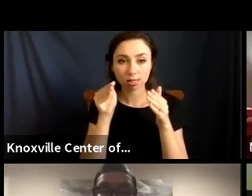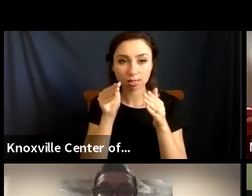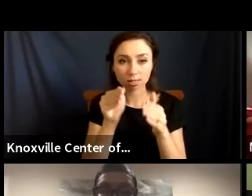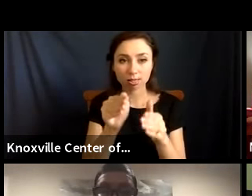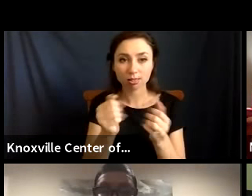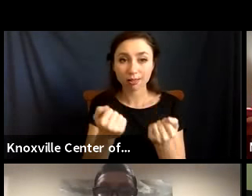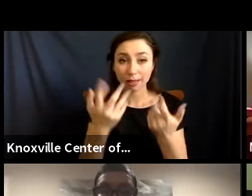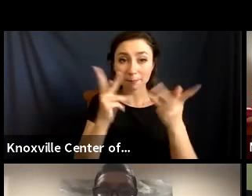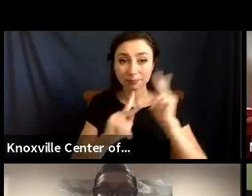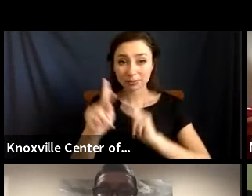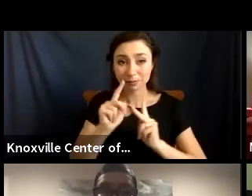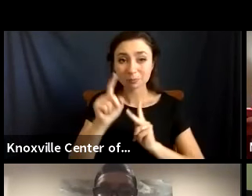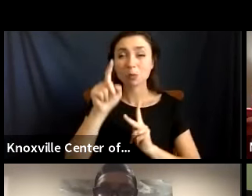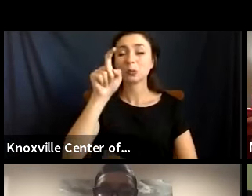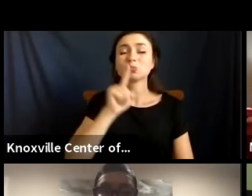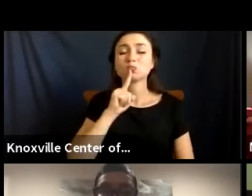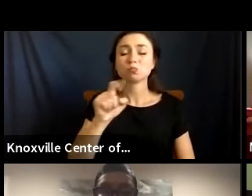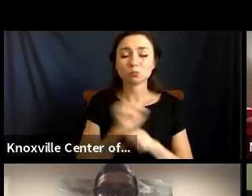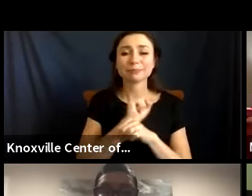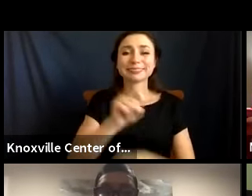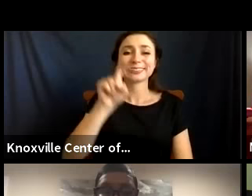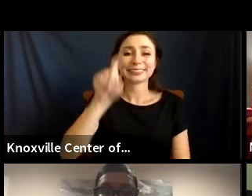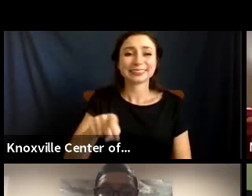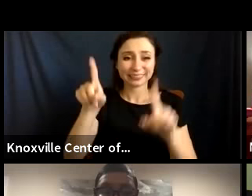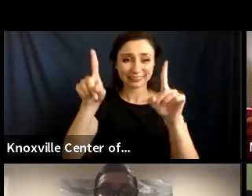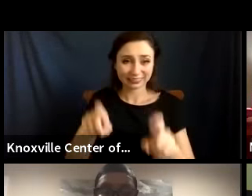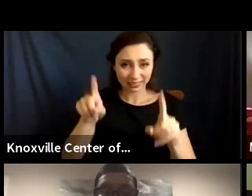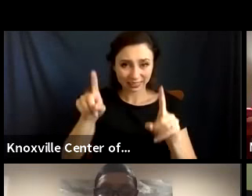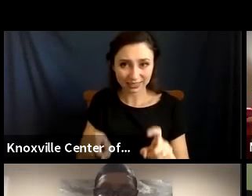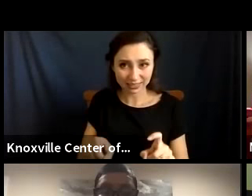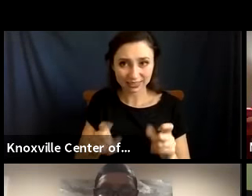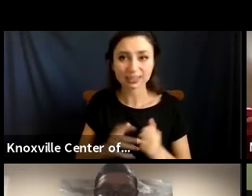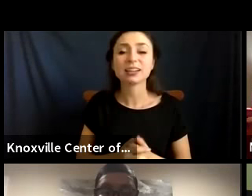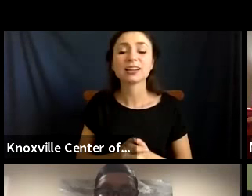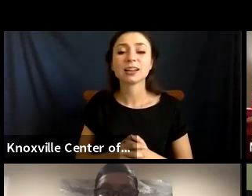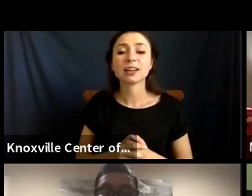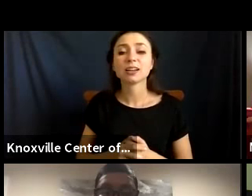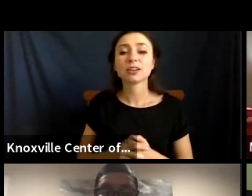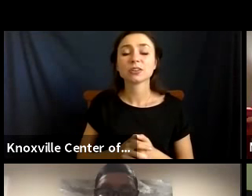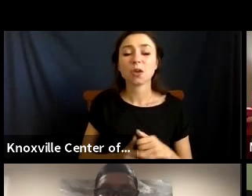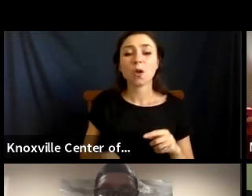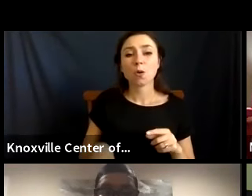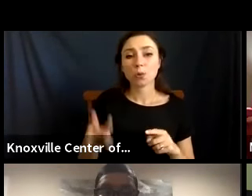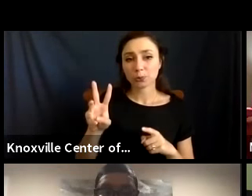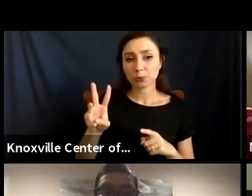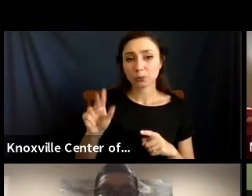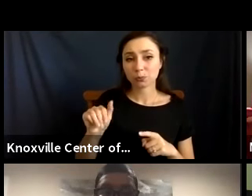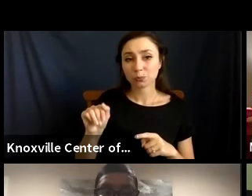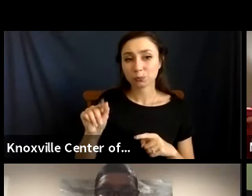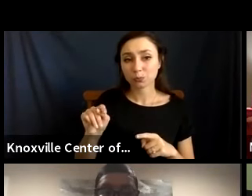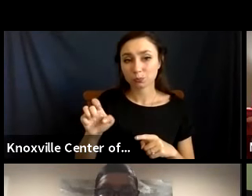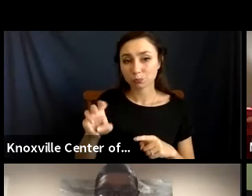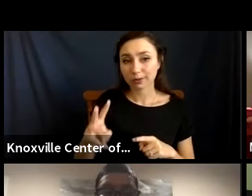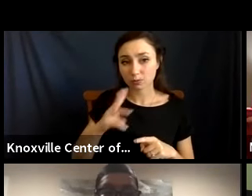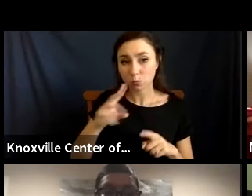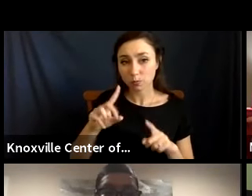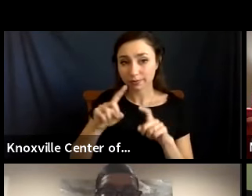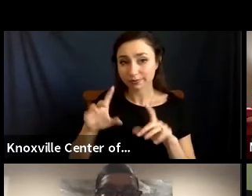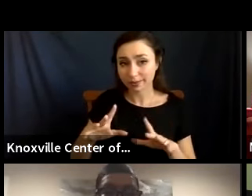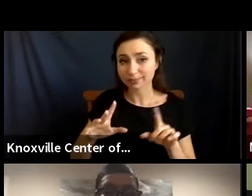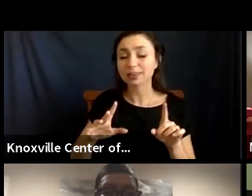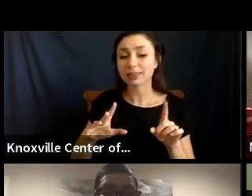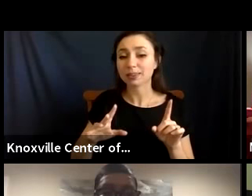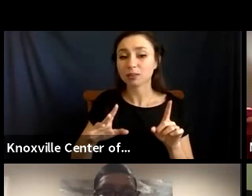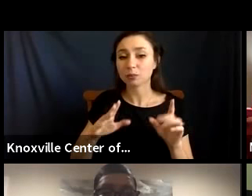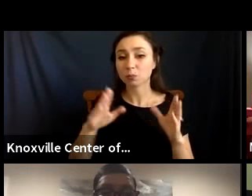of people that actually truly needed to be tested. So the wastewater testing, originally we'd planned for it to